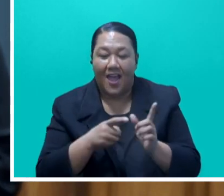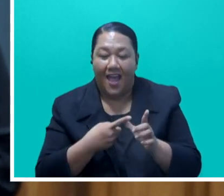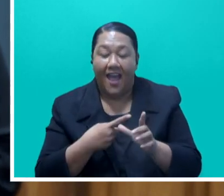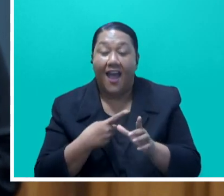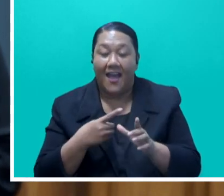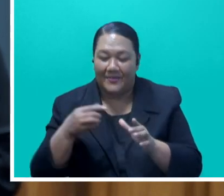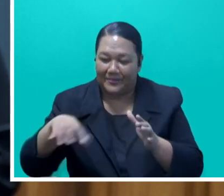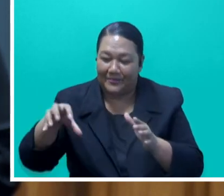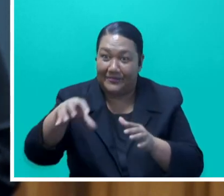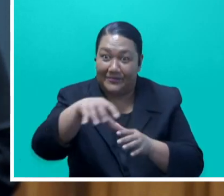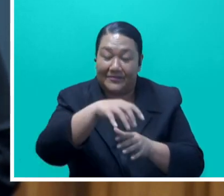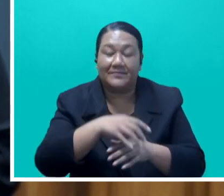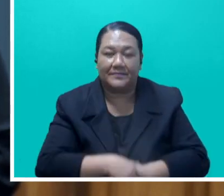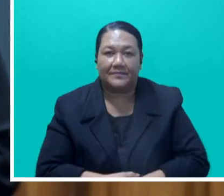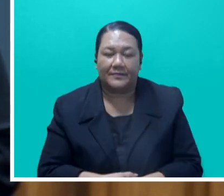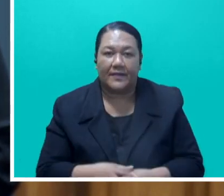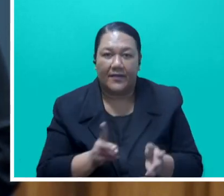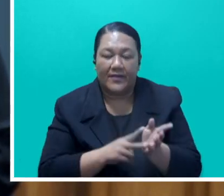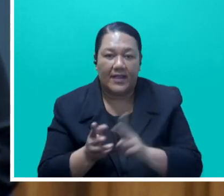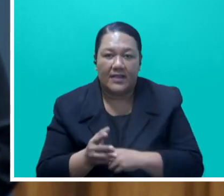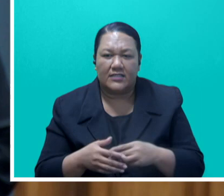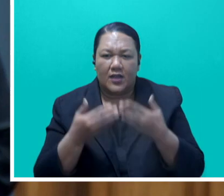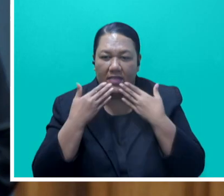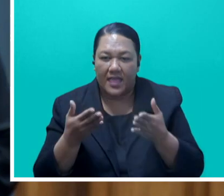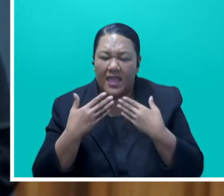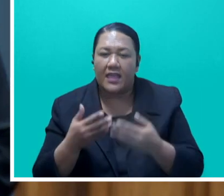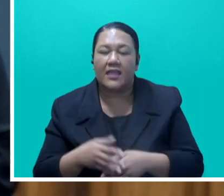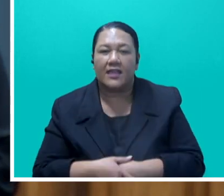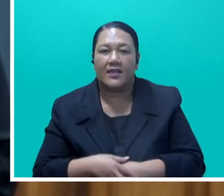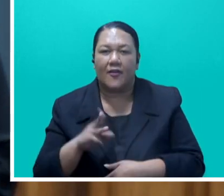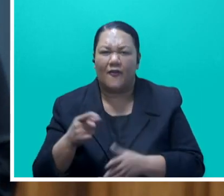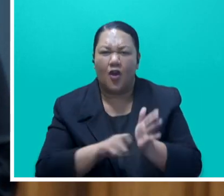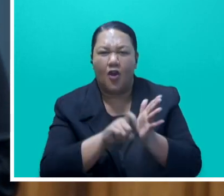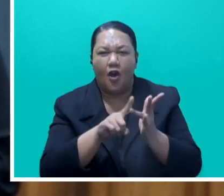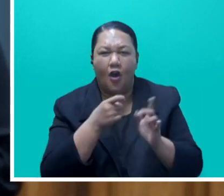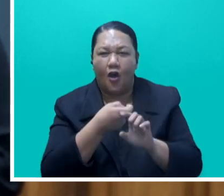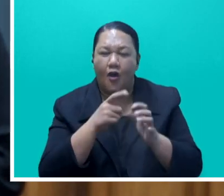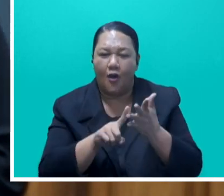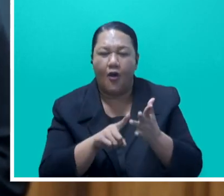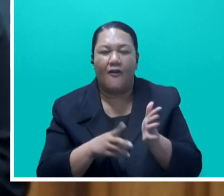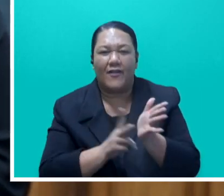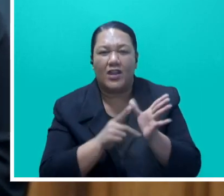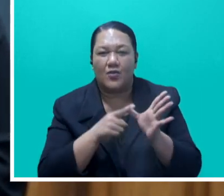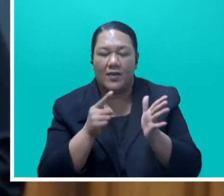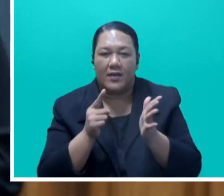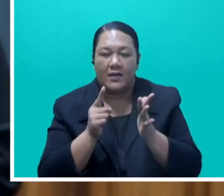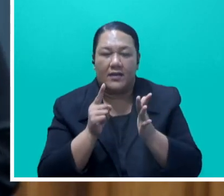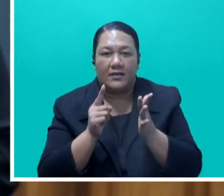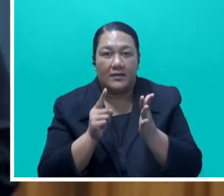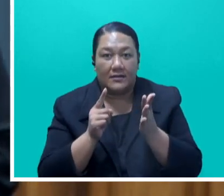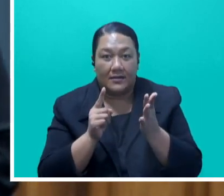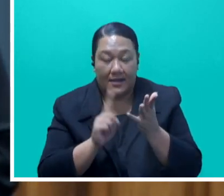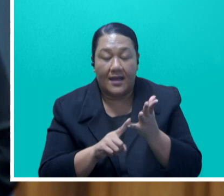Wunimbitu Catholic Parish, Rokoroko, Vanua Natawia, Vanua Yavulevu, na